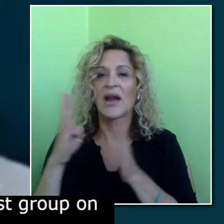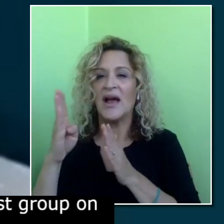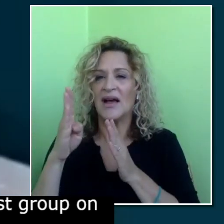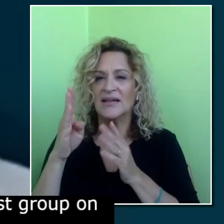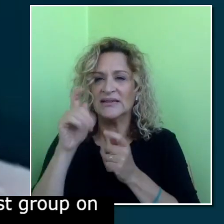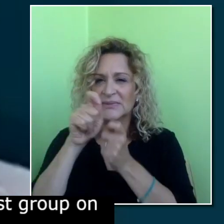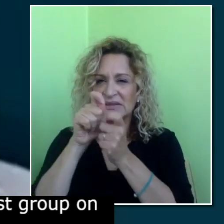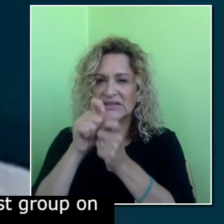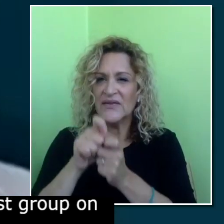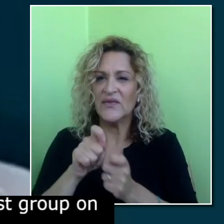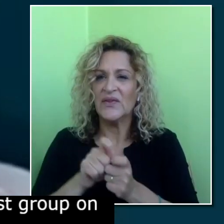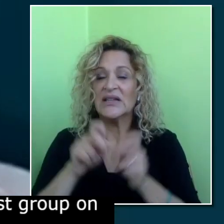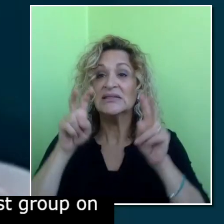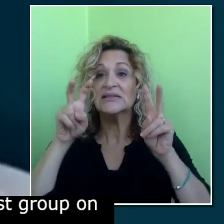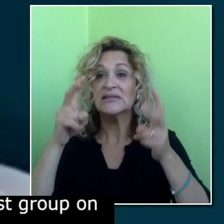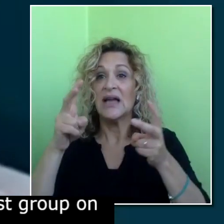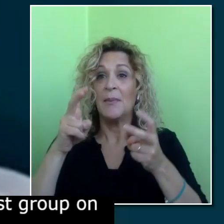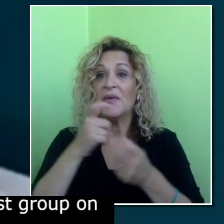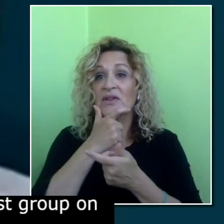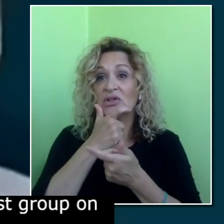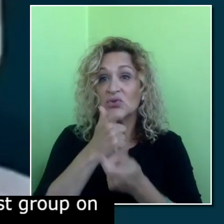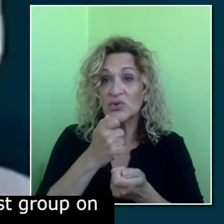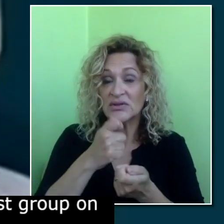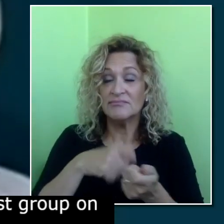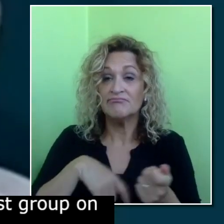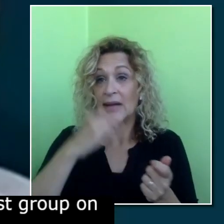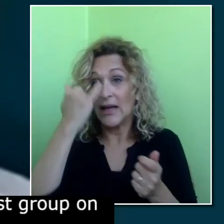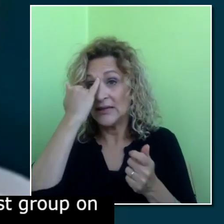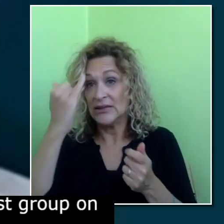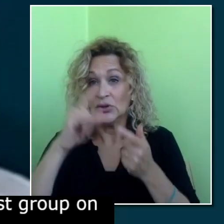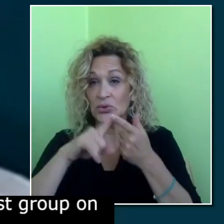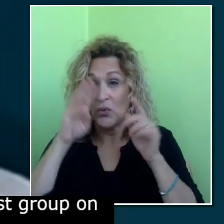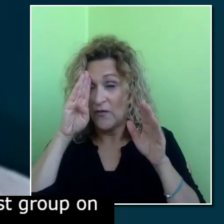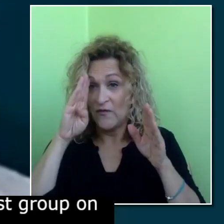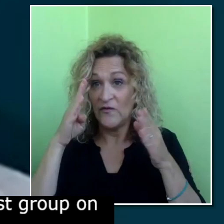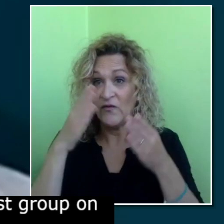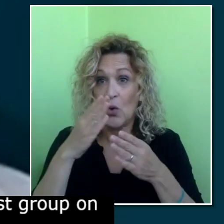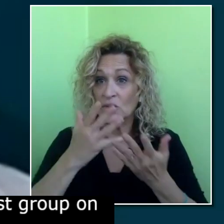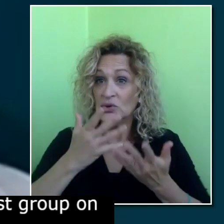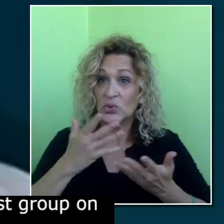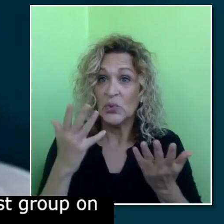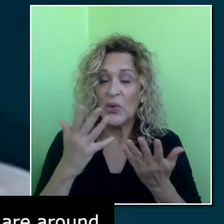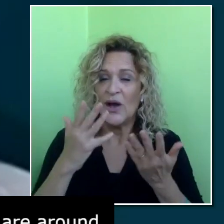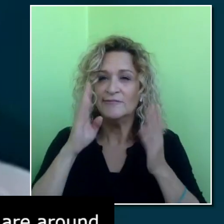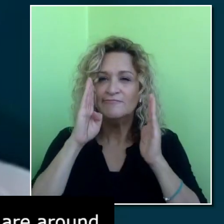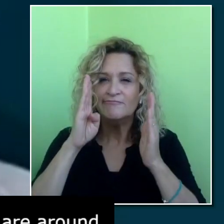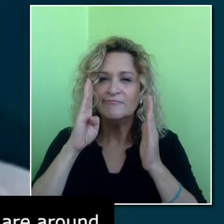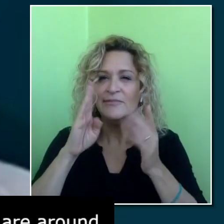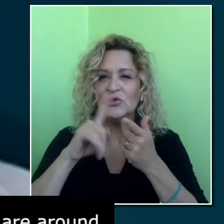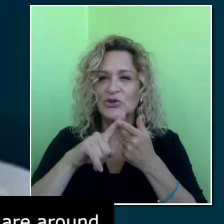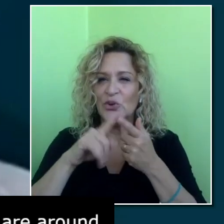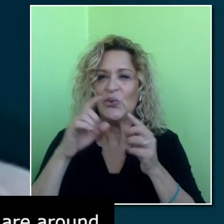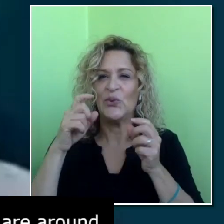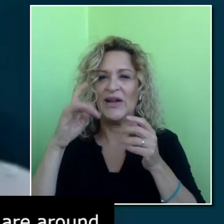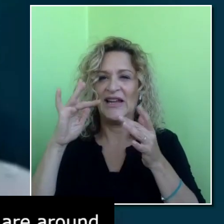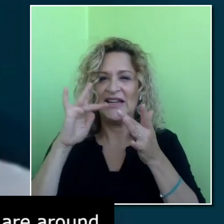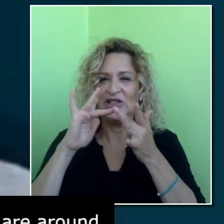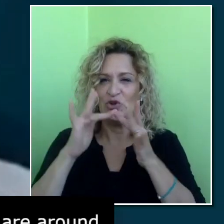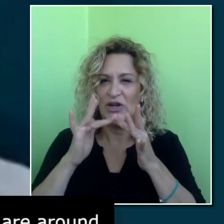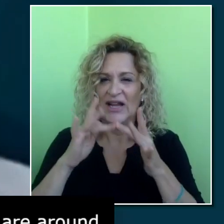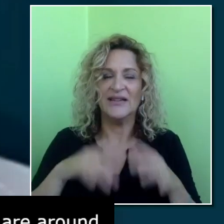And the idea is to focus attention on that dimension of the internet. And this one,